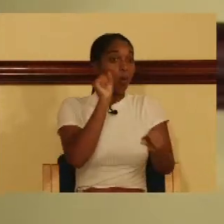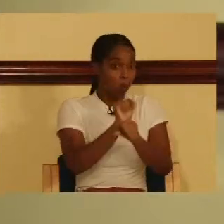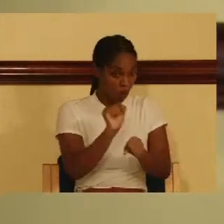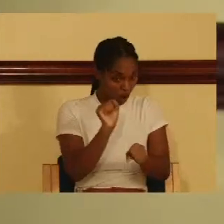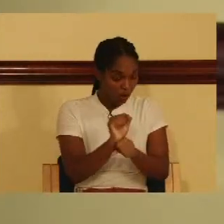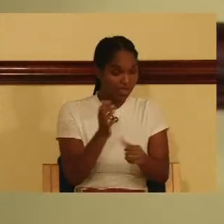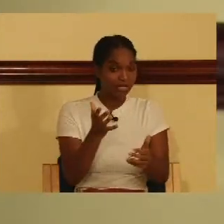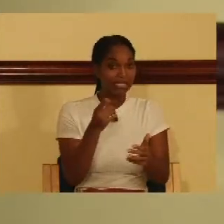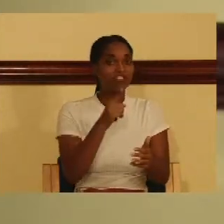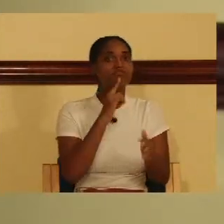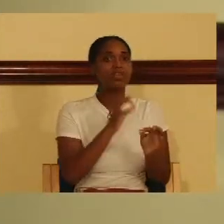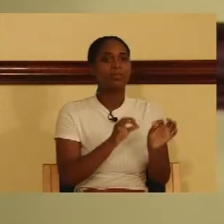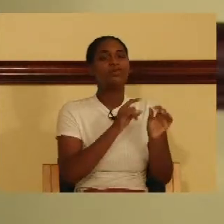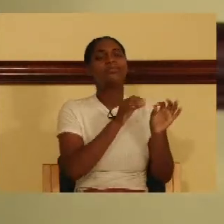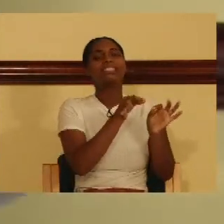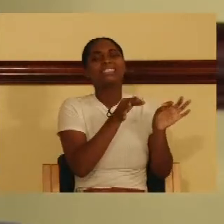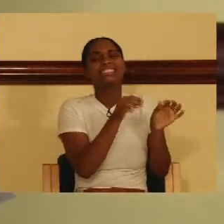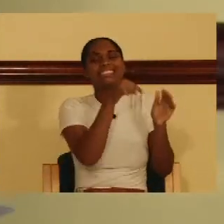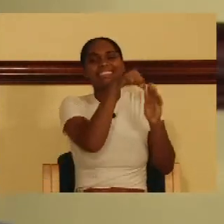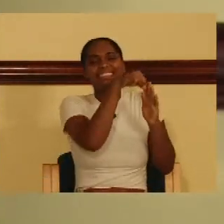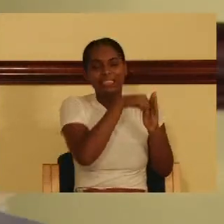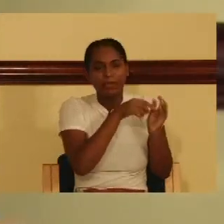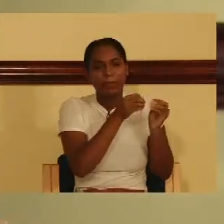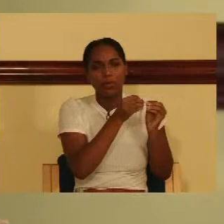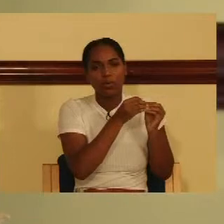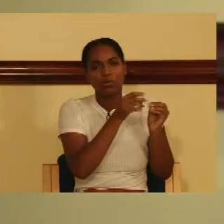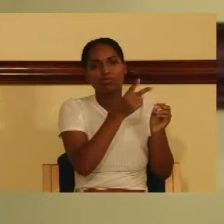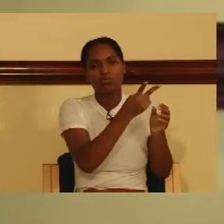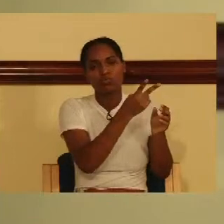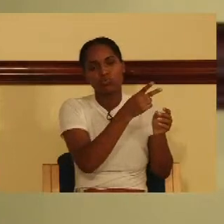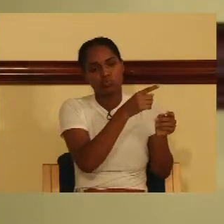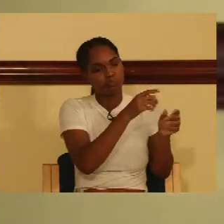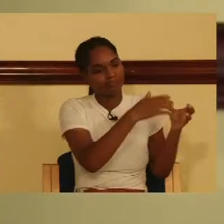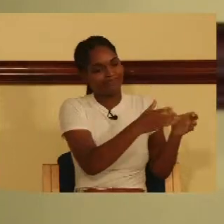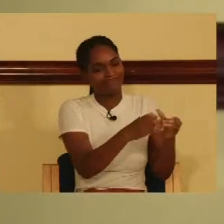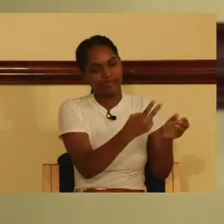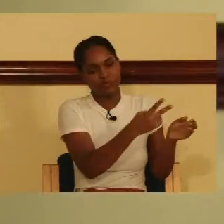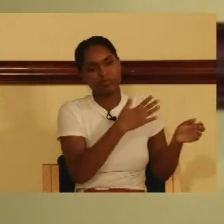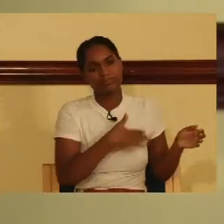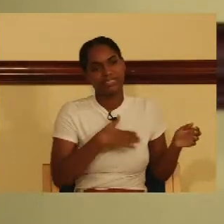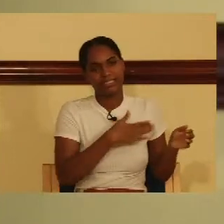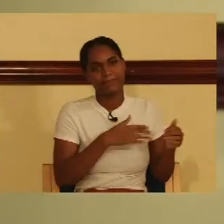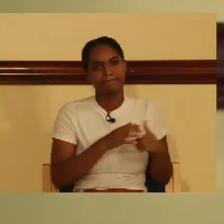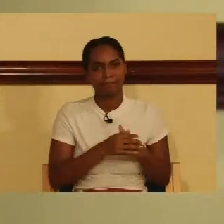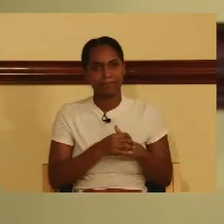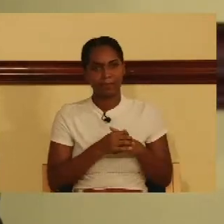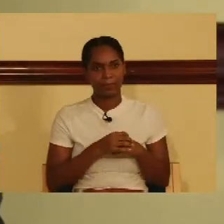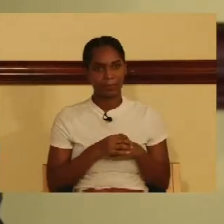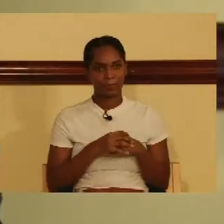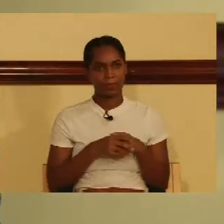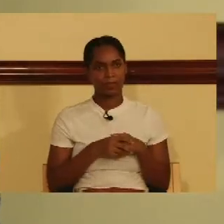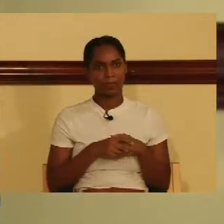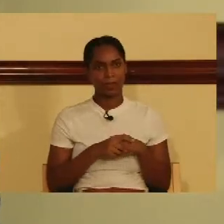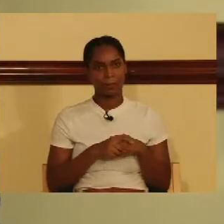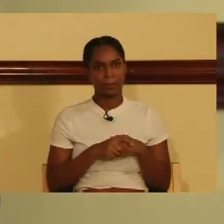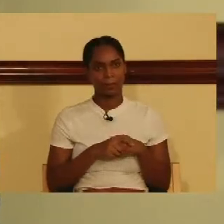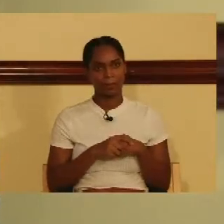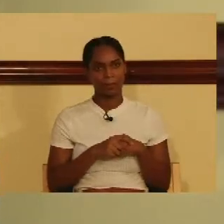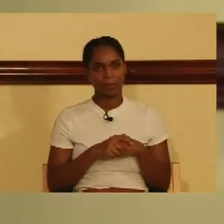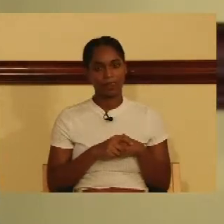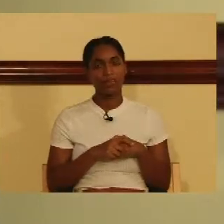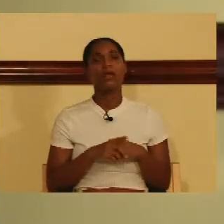It's important. So talk to me about those two functions with which the Act will support when those two bodies are in